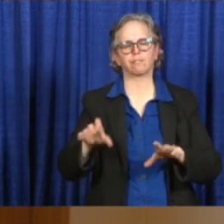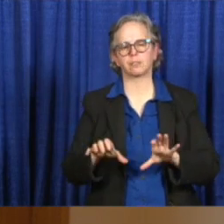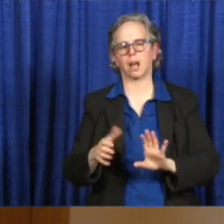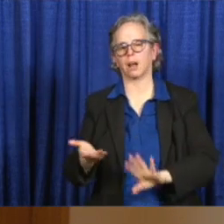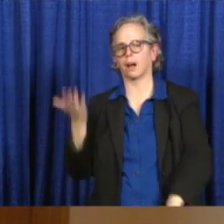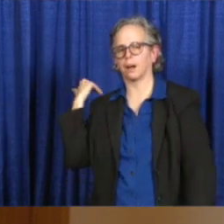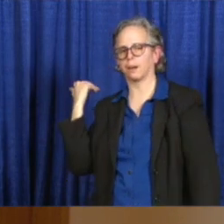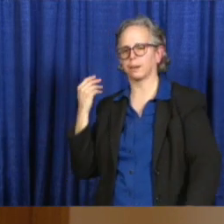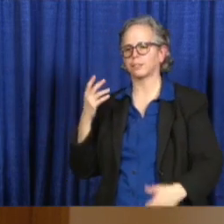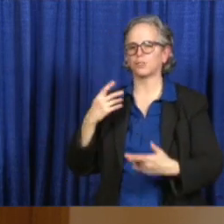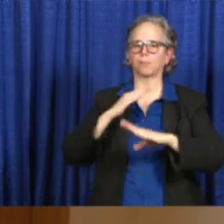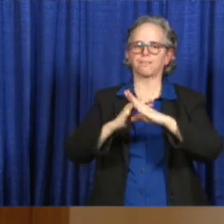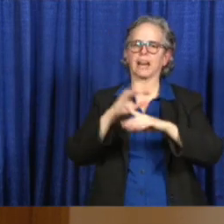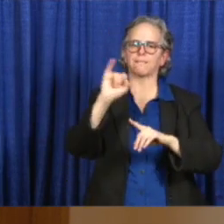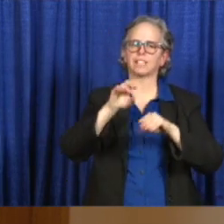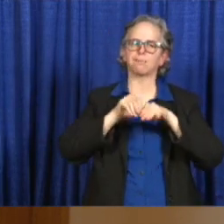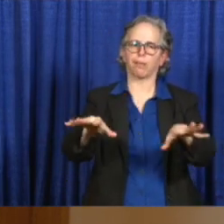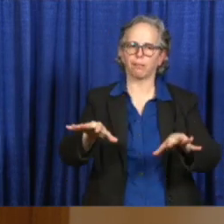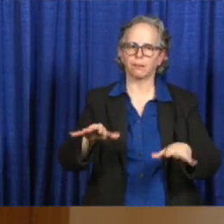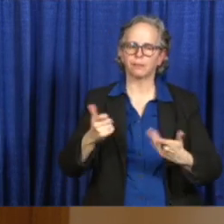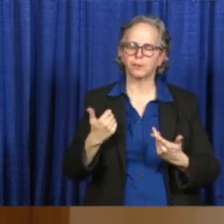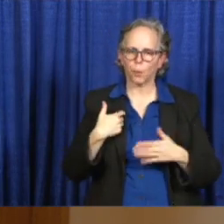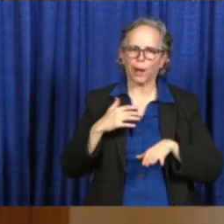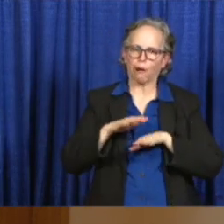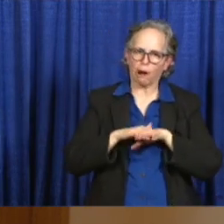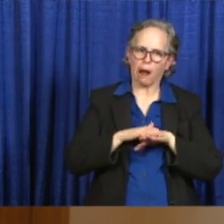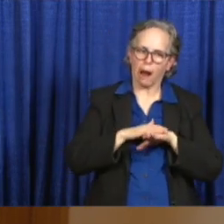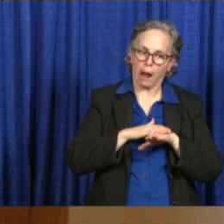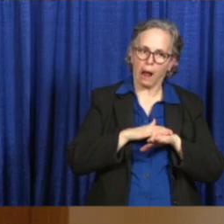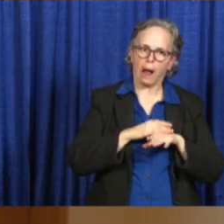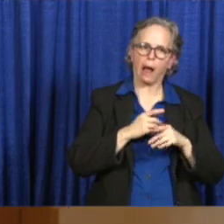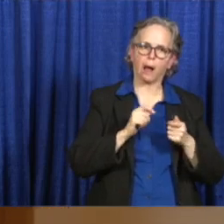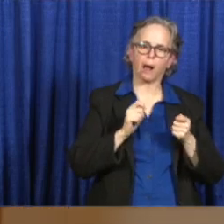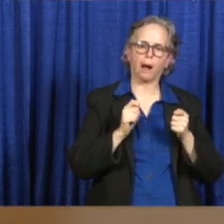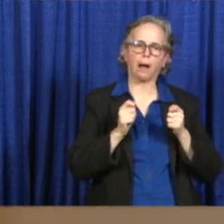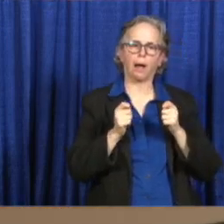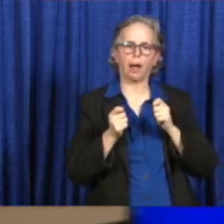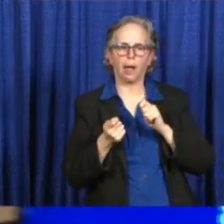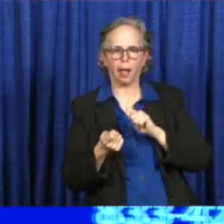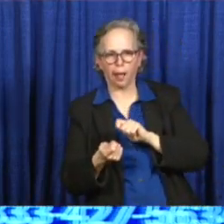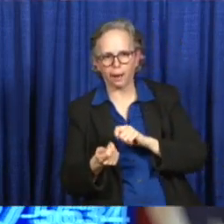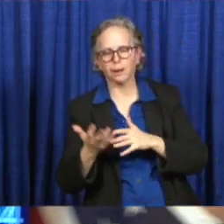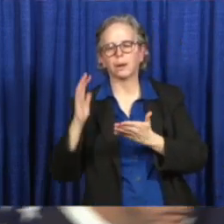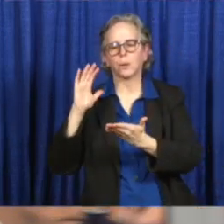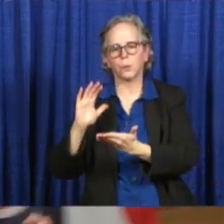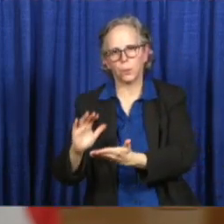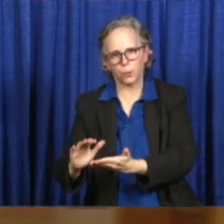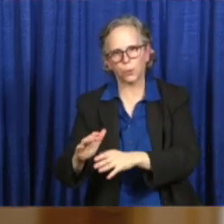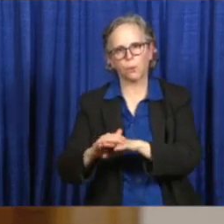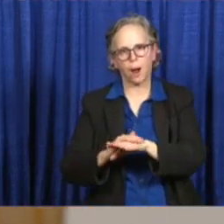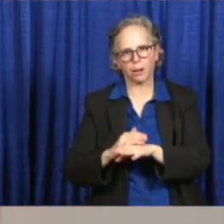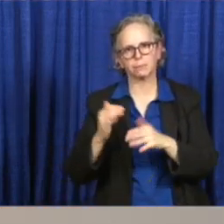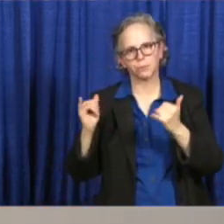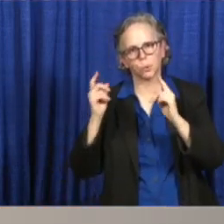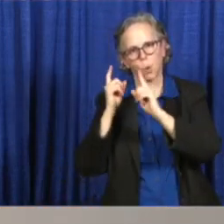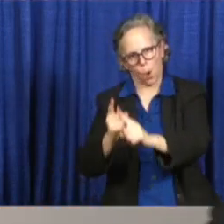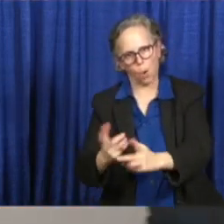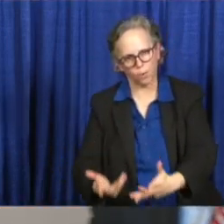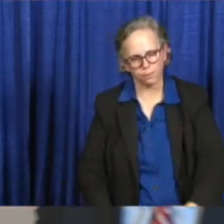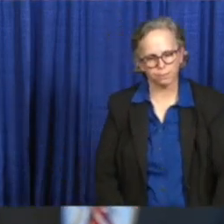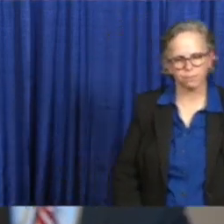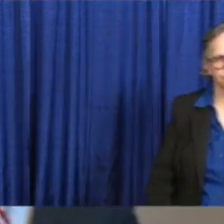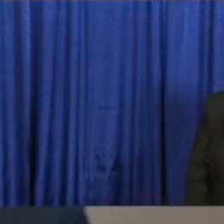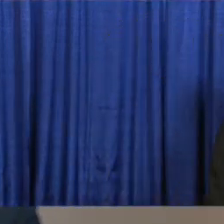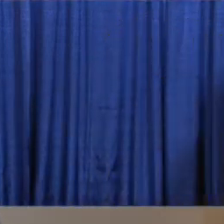in and gradual out. Yeah, I could add to that, because Dr. Acton and I and the governor